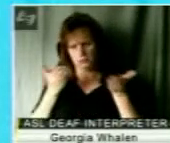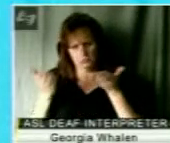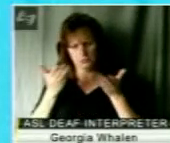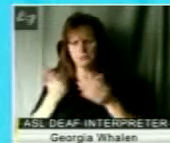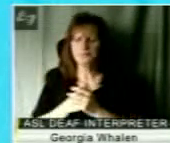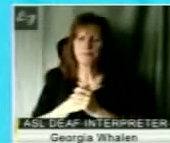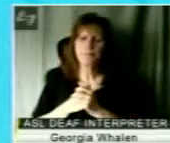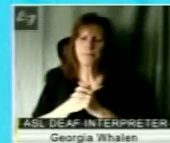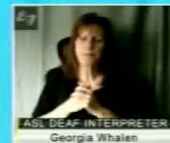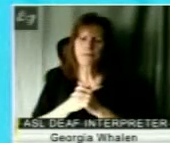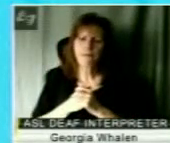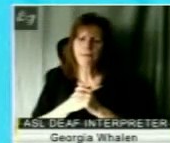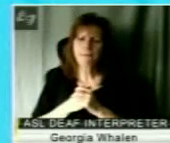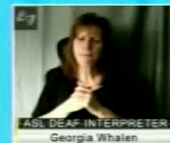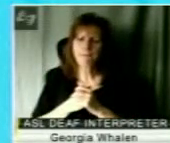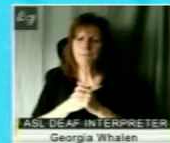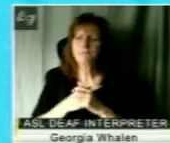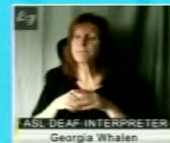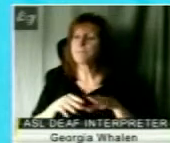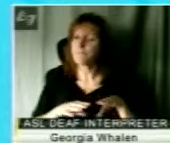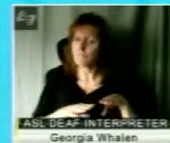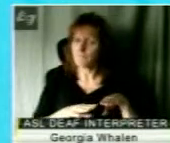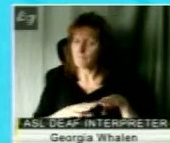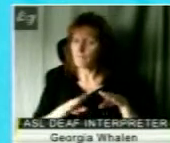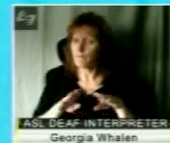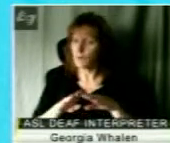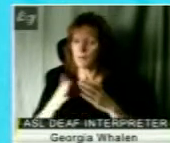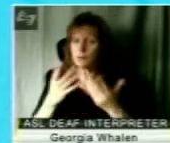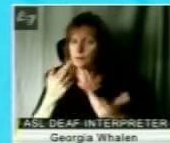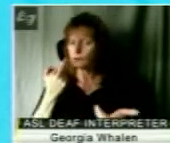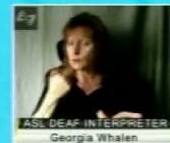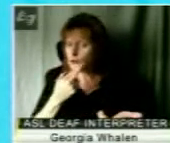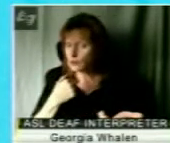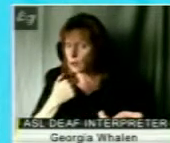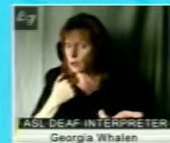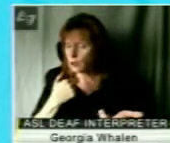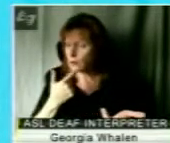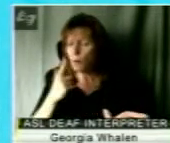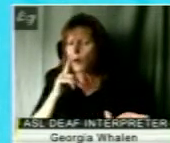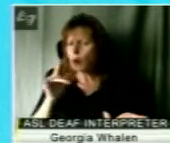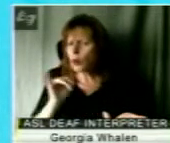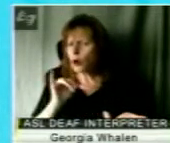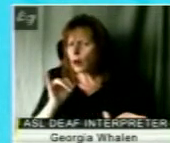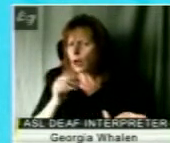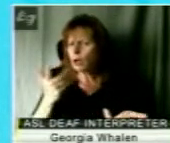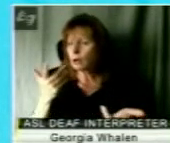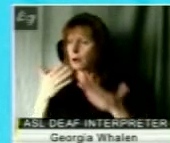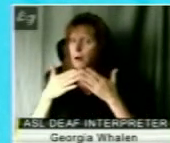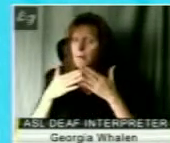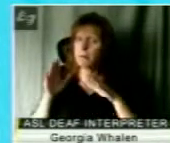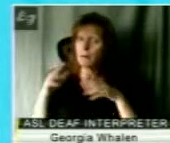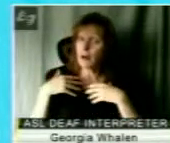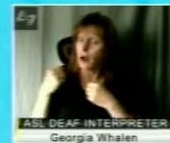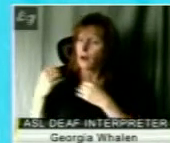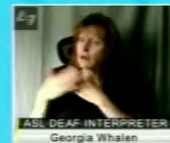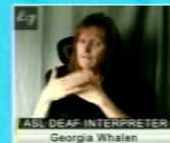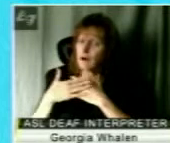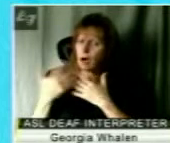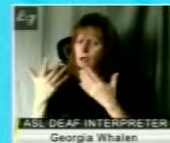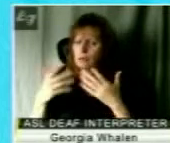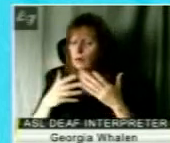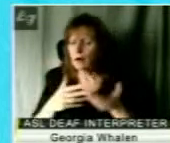of what the reopening of Eden restaurants will look like and the public health advice of how they should approach